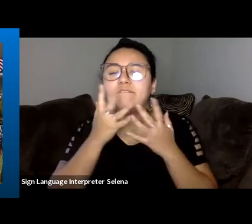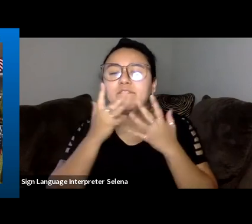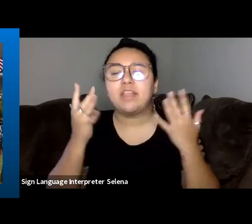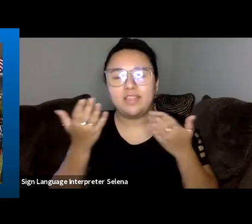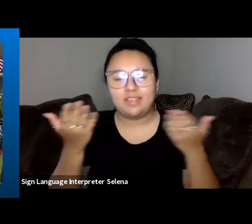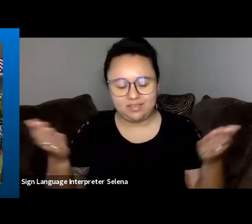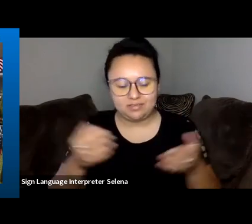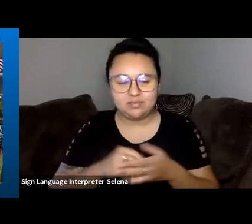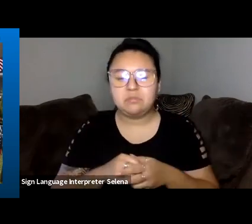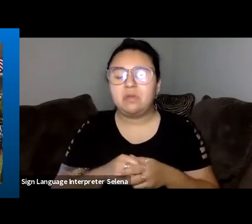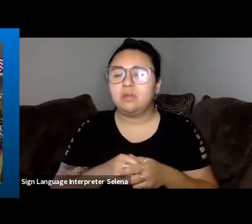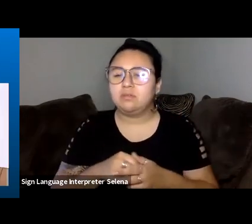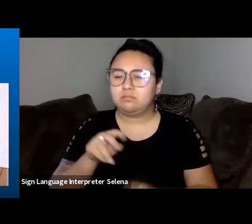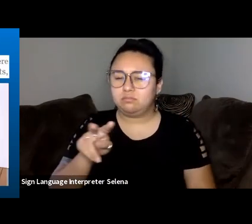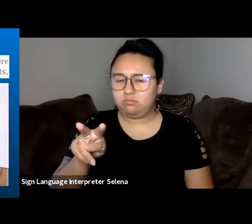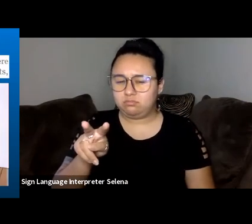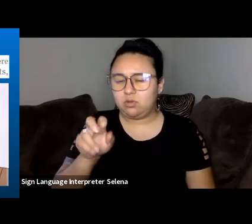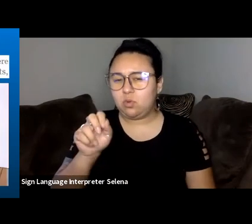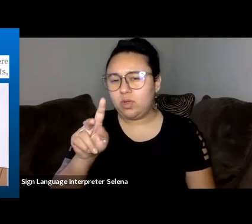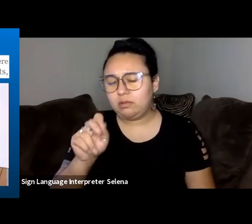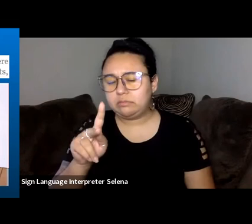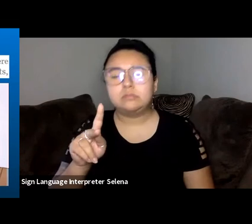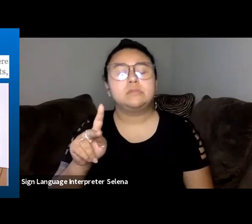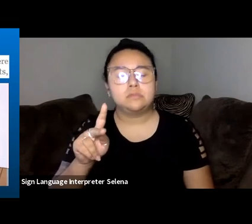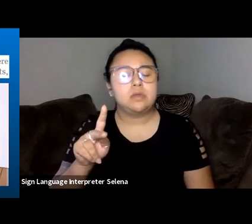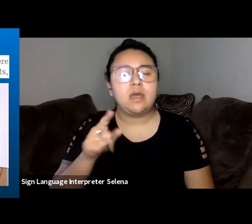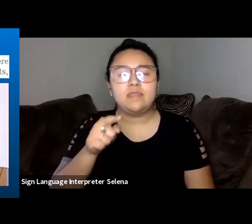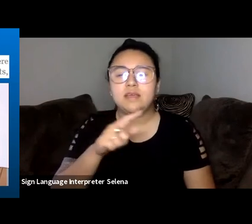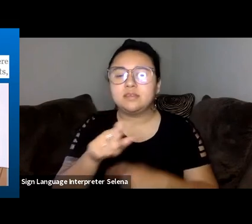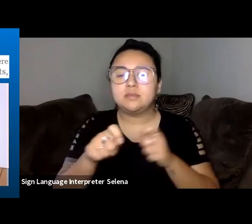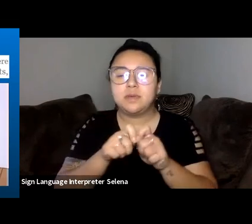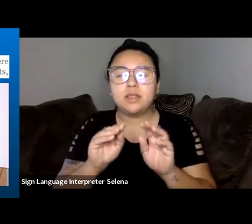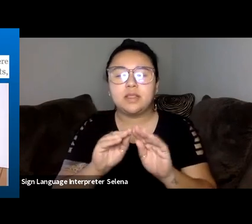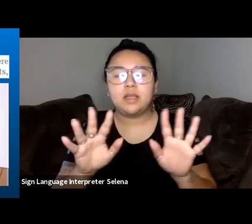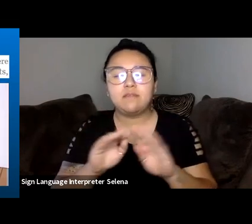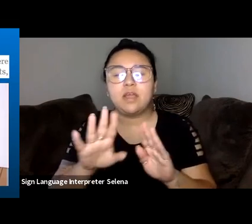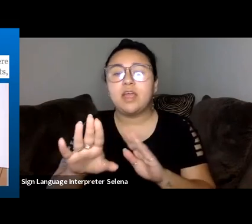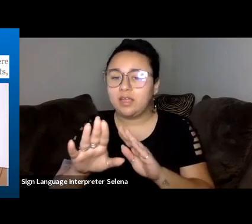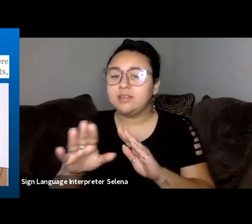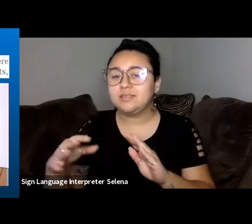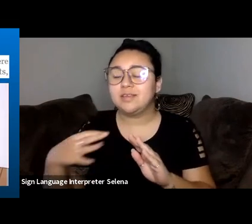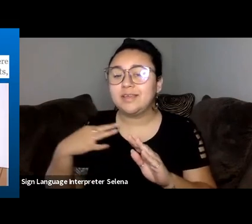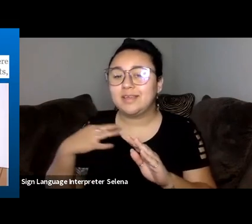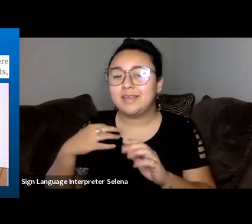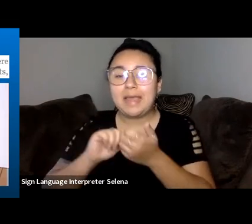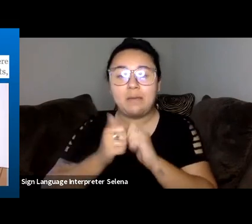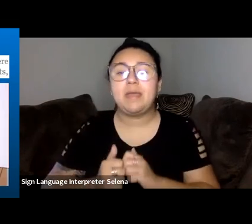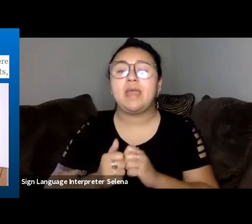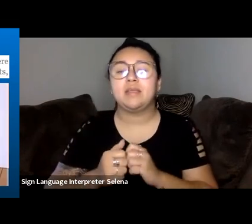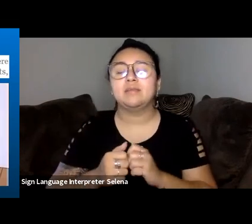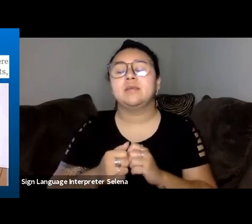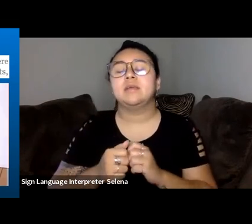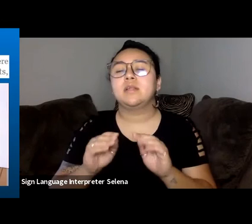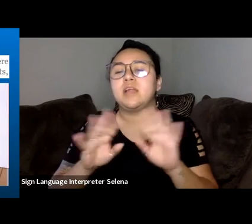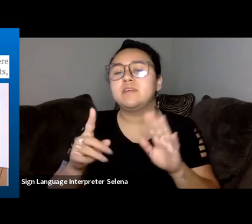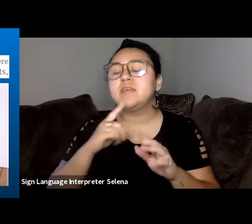that. And then this specific clarification that they have, his campaign later clarified that there have been several racist